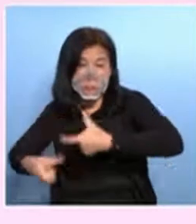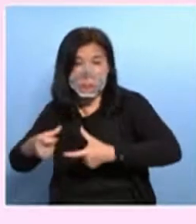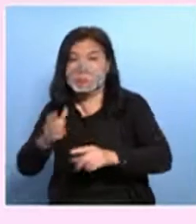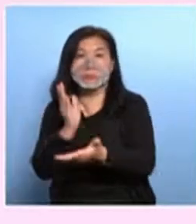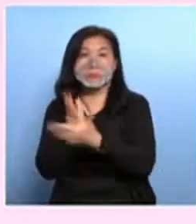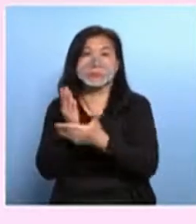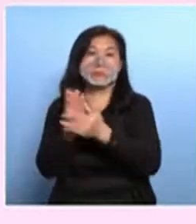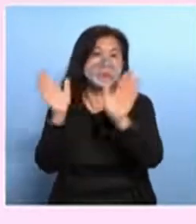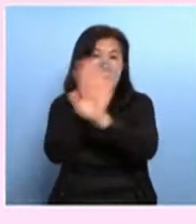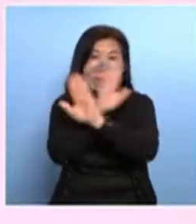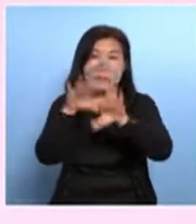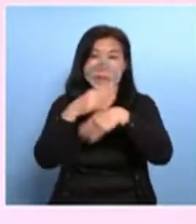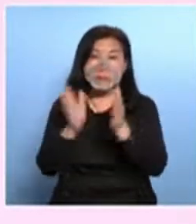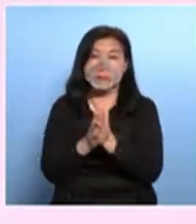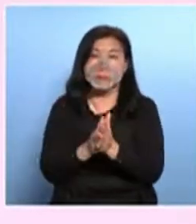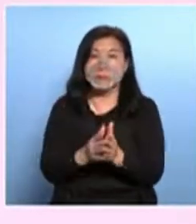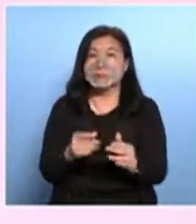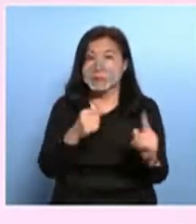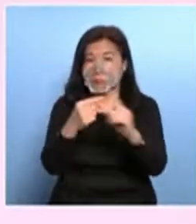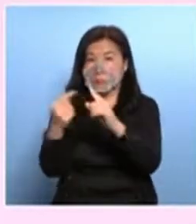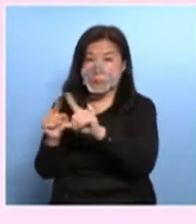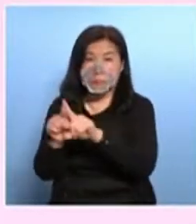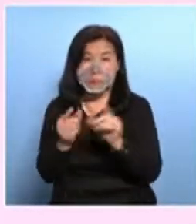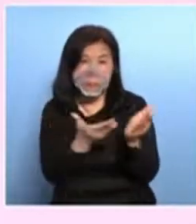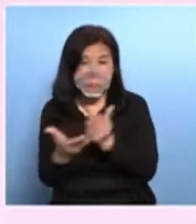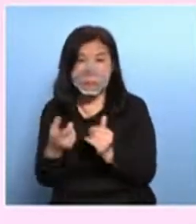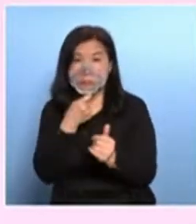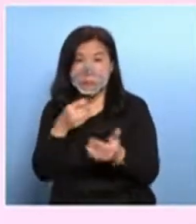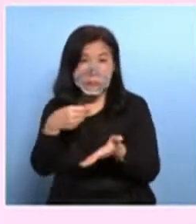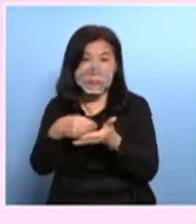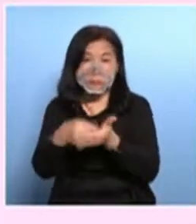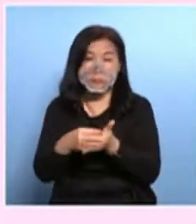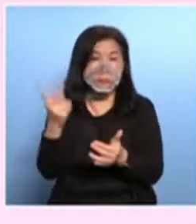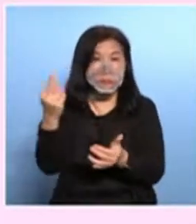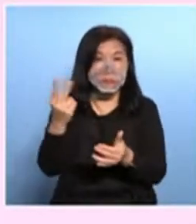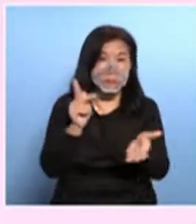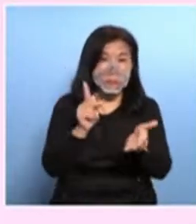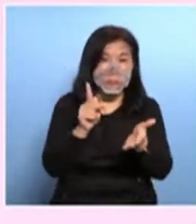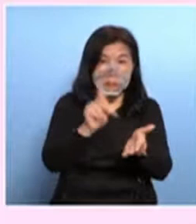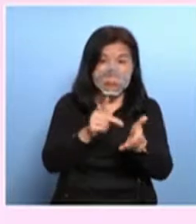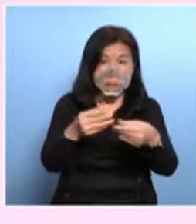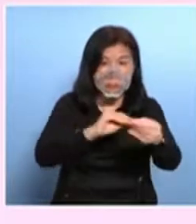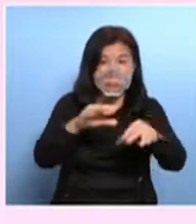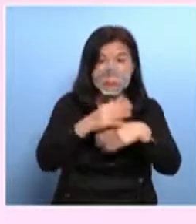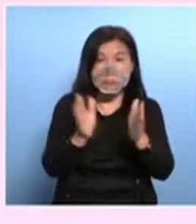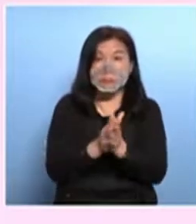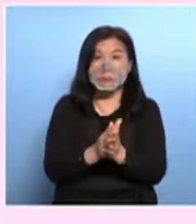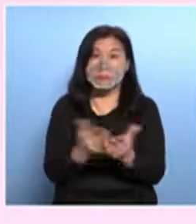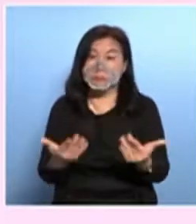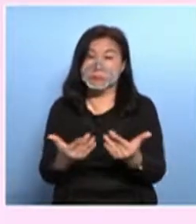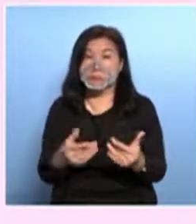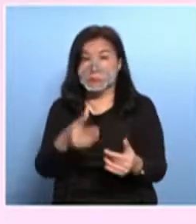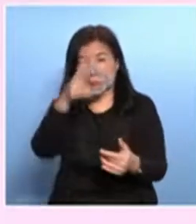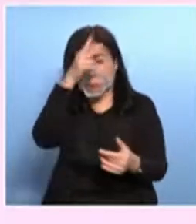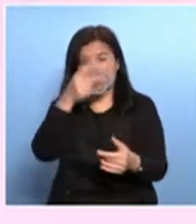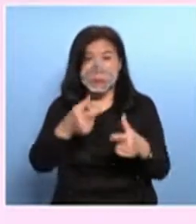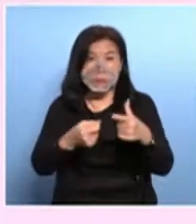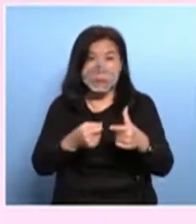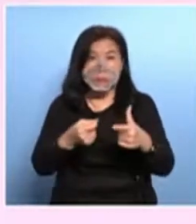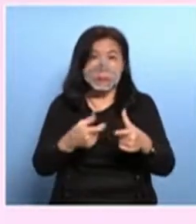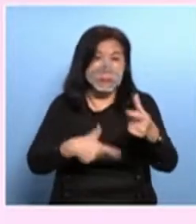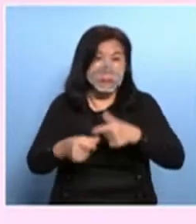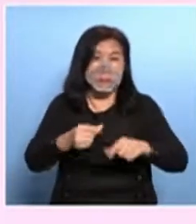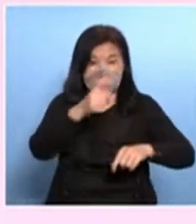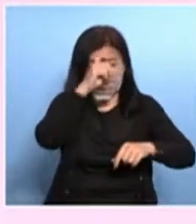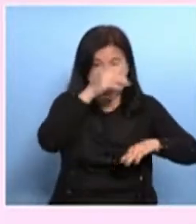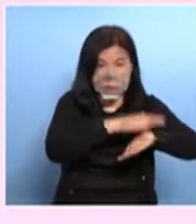accepted by investors. The issuance of green bonds will not undermine our fiscal discipline, but